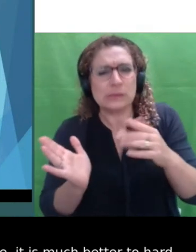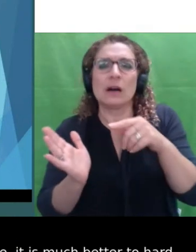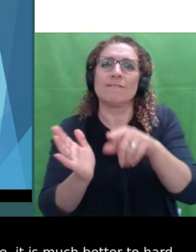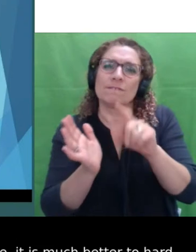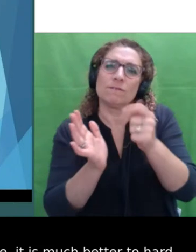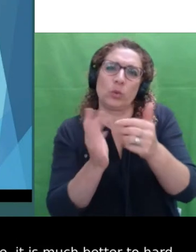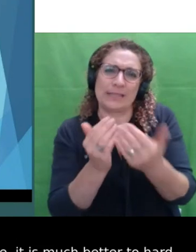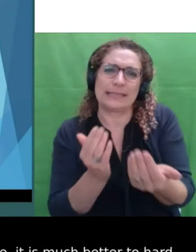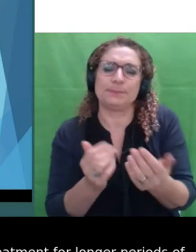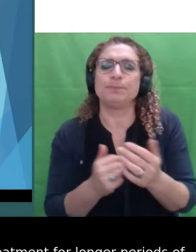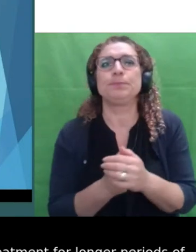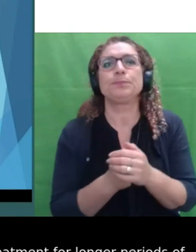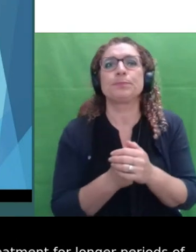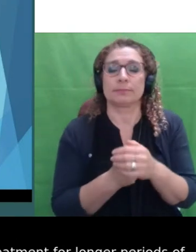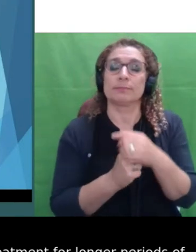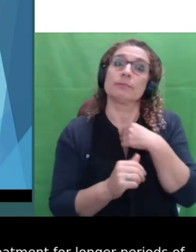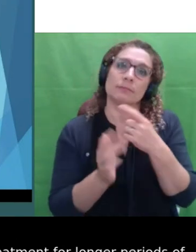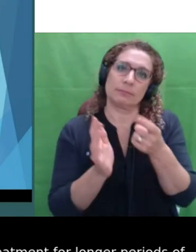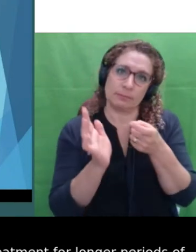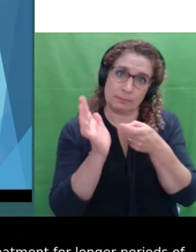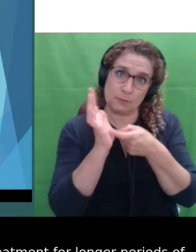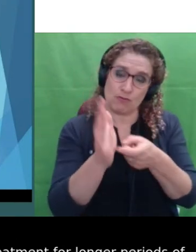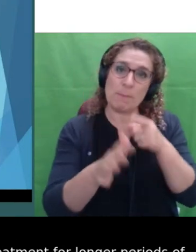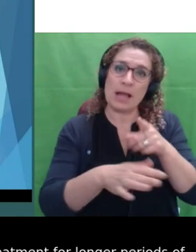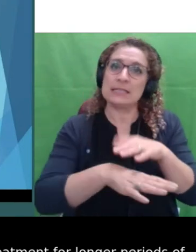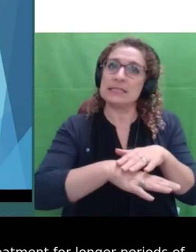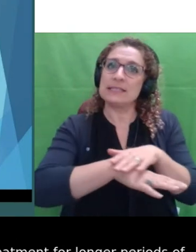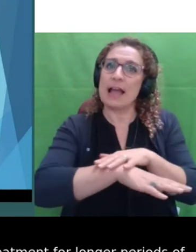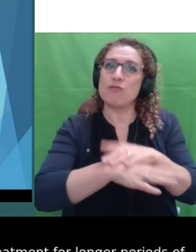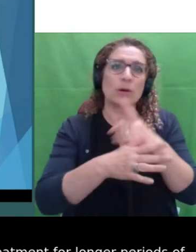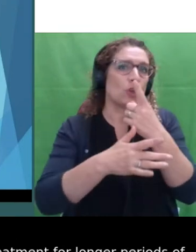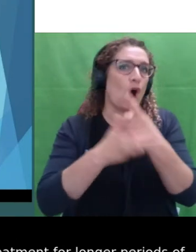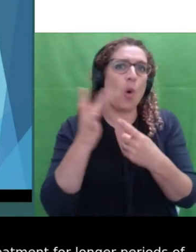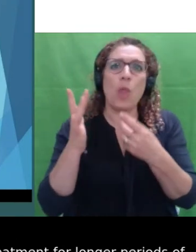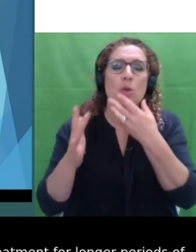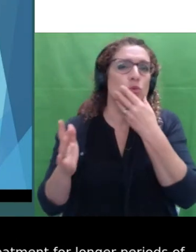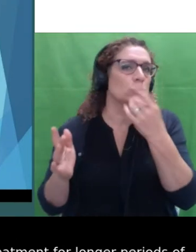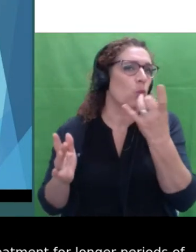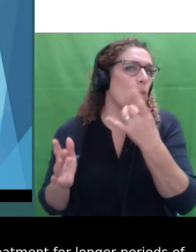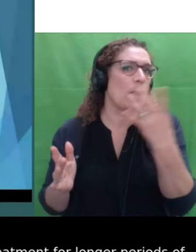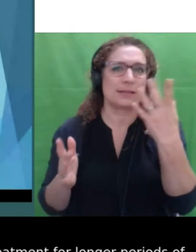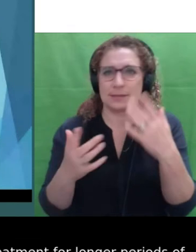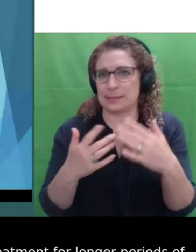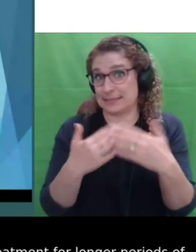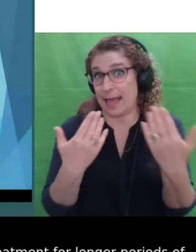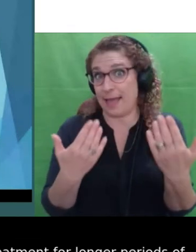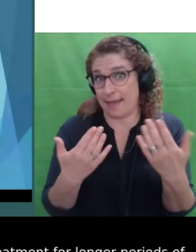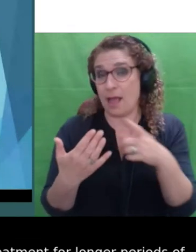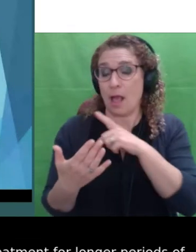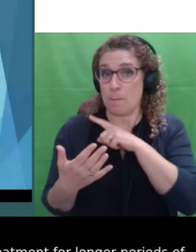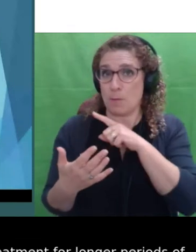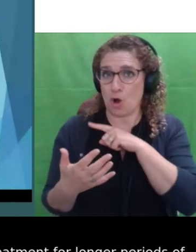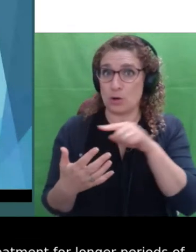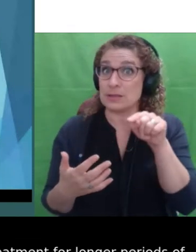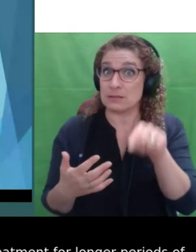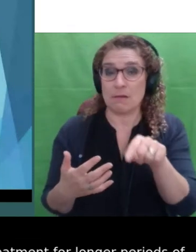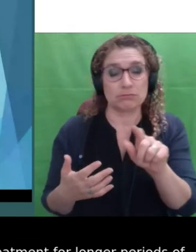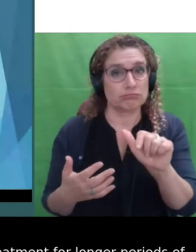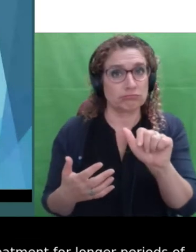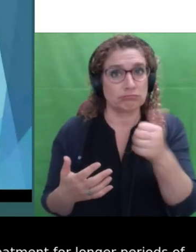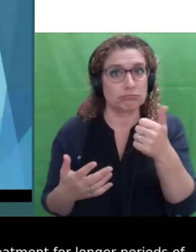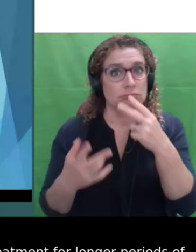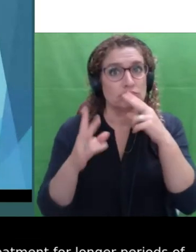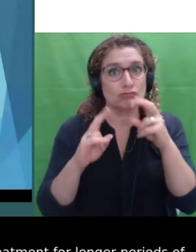and first point is steroids only need to be used once a day because that was some very good research in